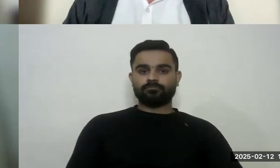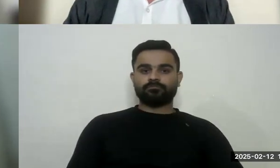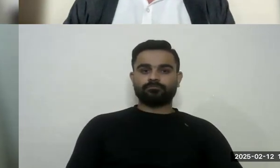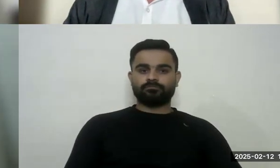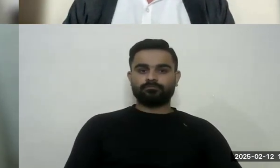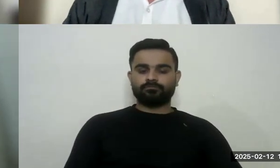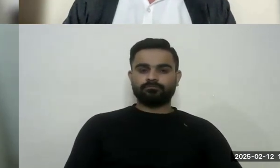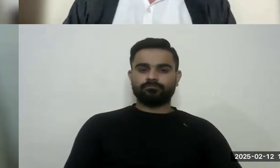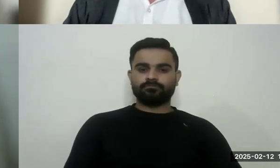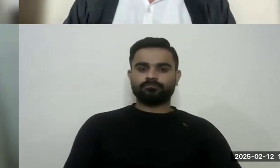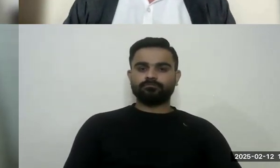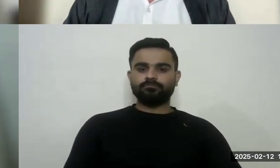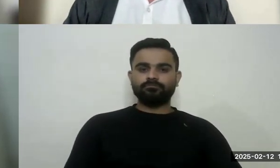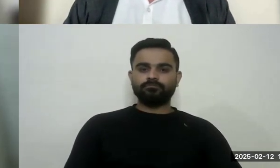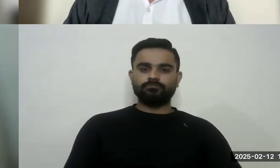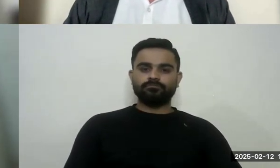Thank you.